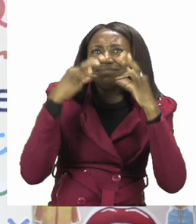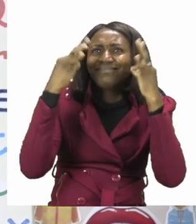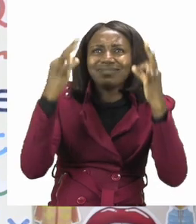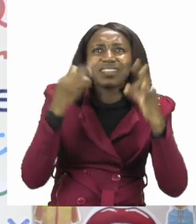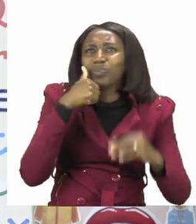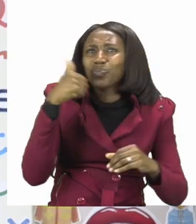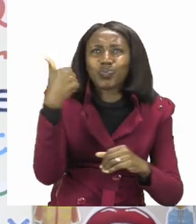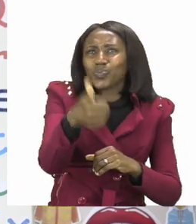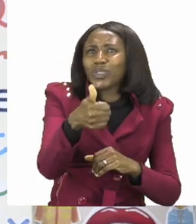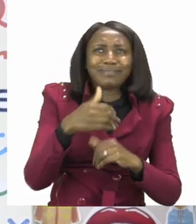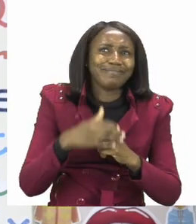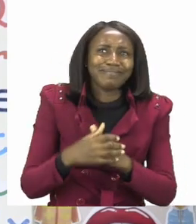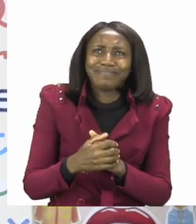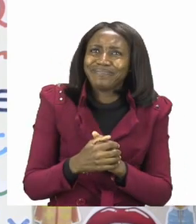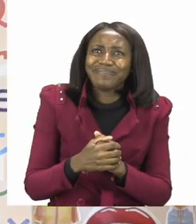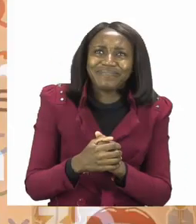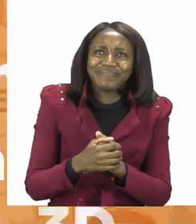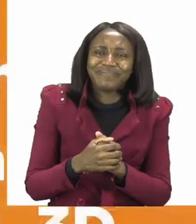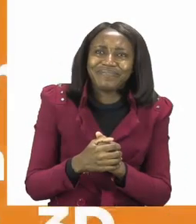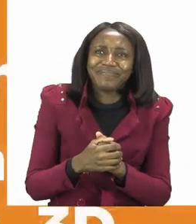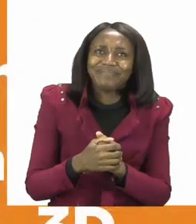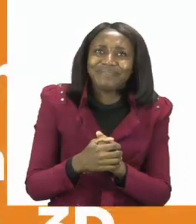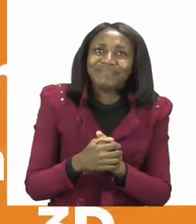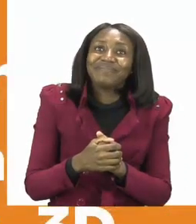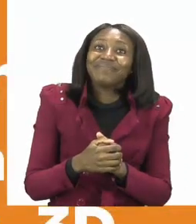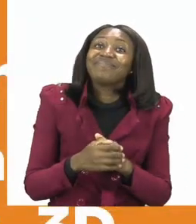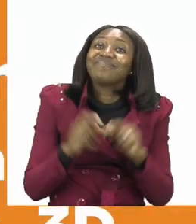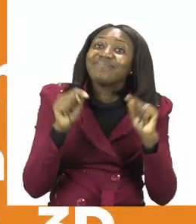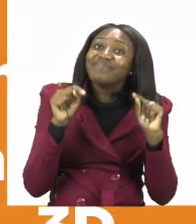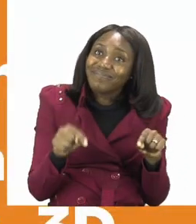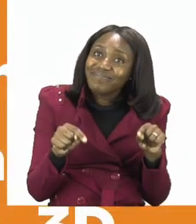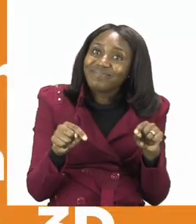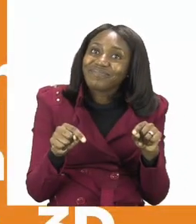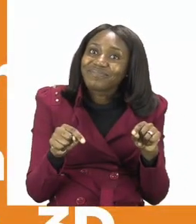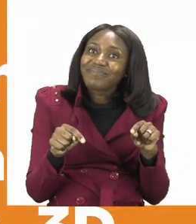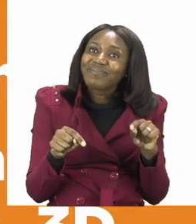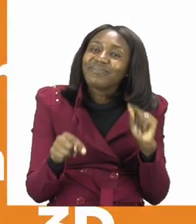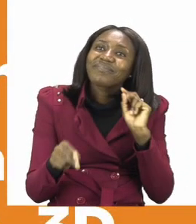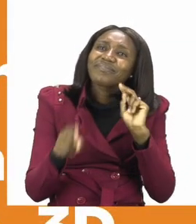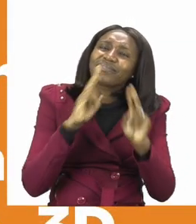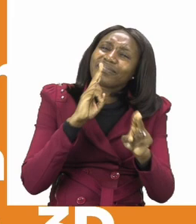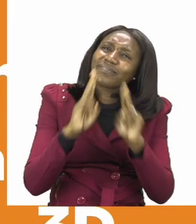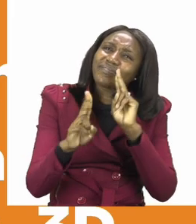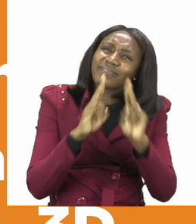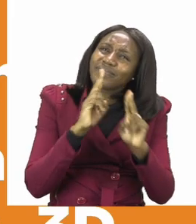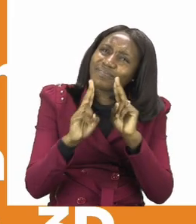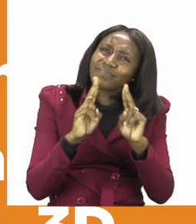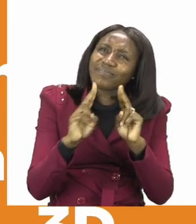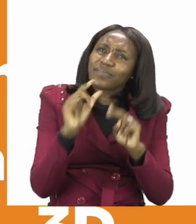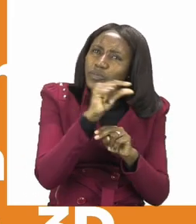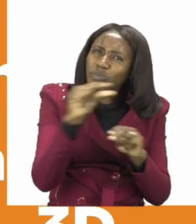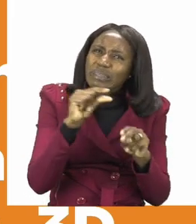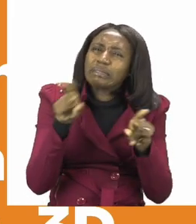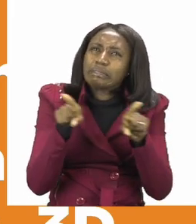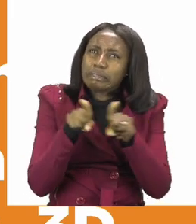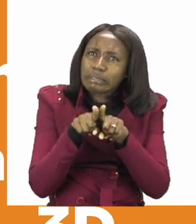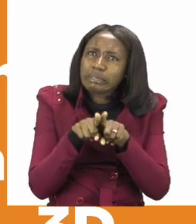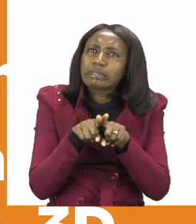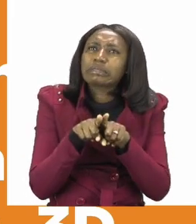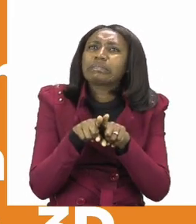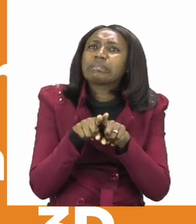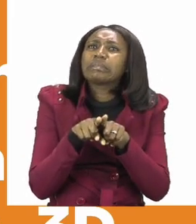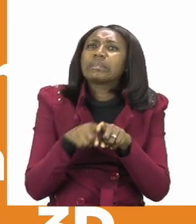Yay! Good job, everyone. For today's lesson, we will be talking about rhyming